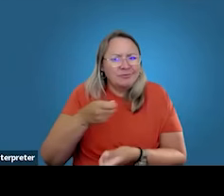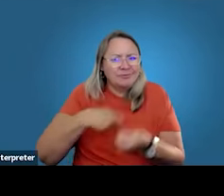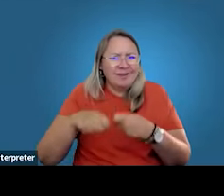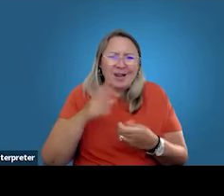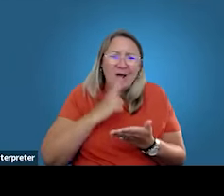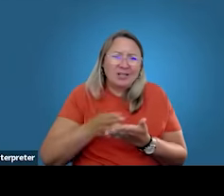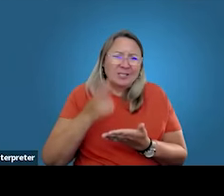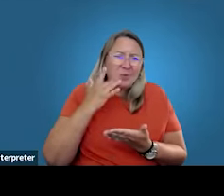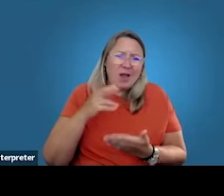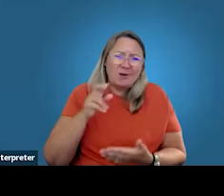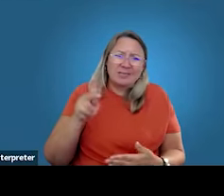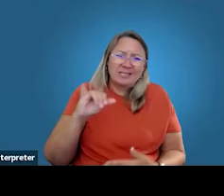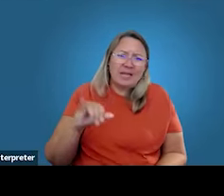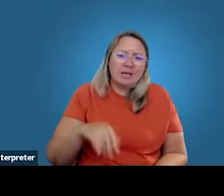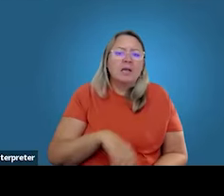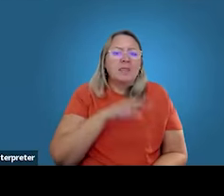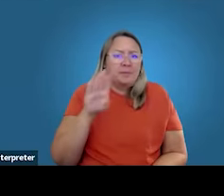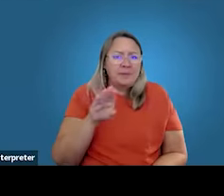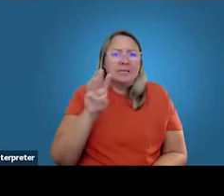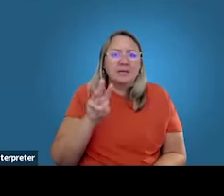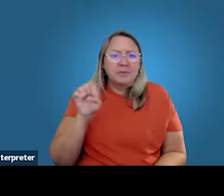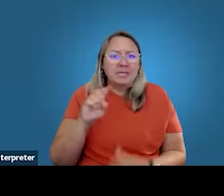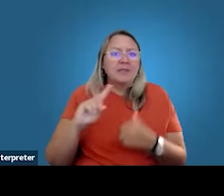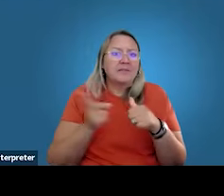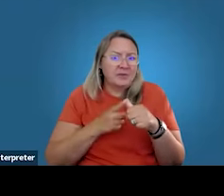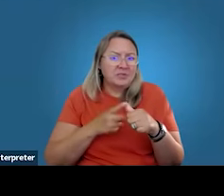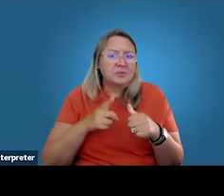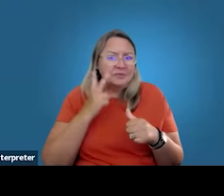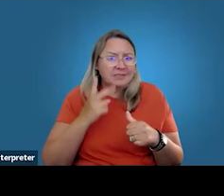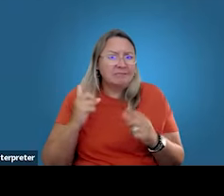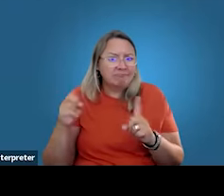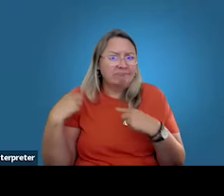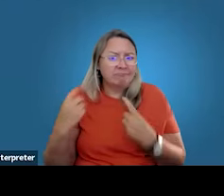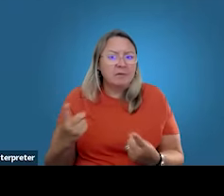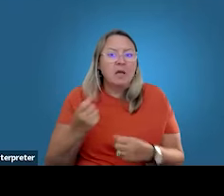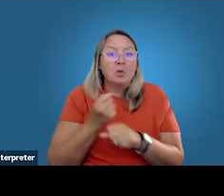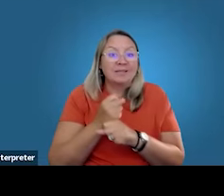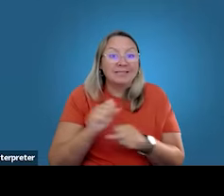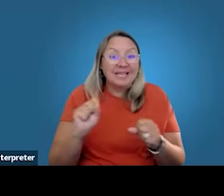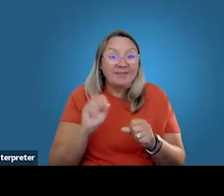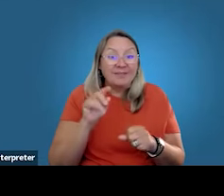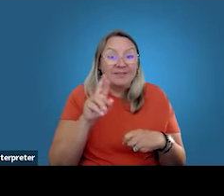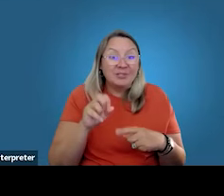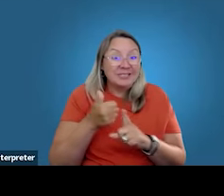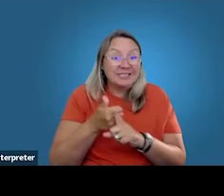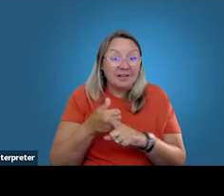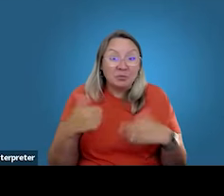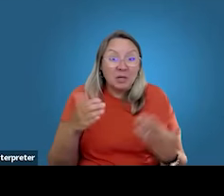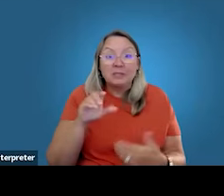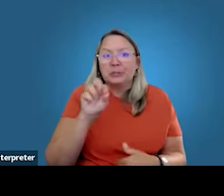risk it? DWB, the first vehicle of its kind, where the safety feature is the car itself.